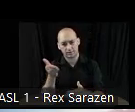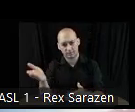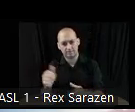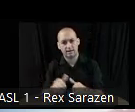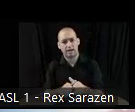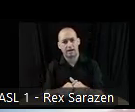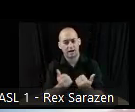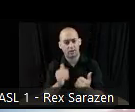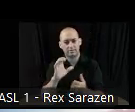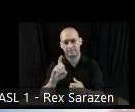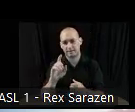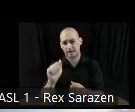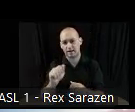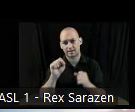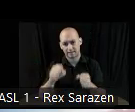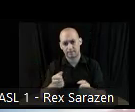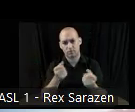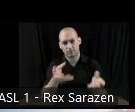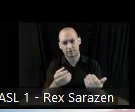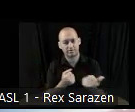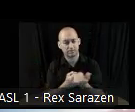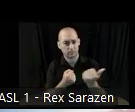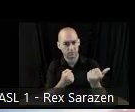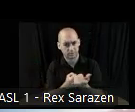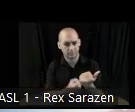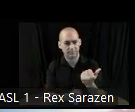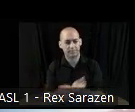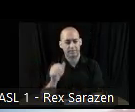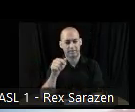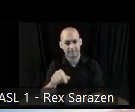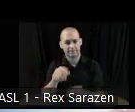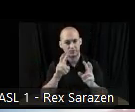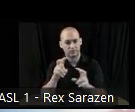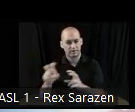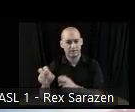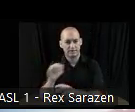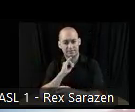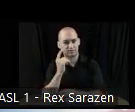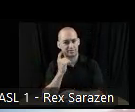the CDA can provide support. So this survey has recently been